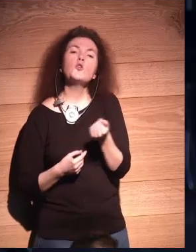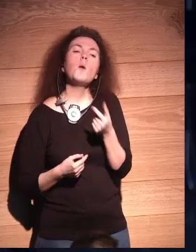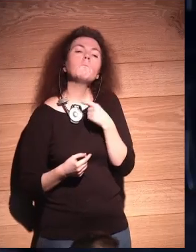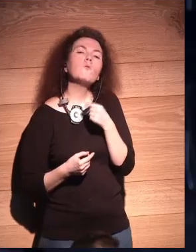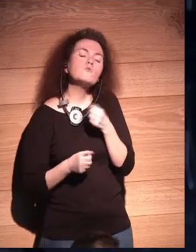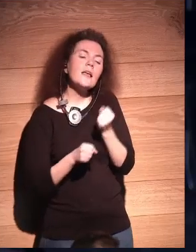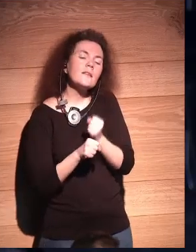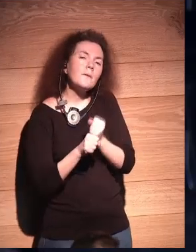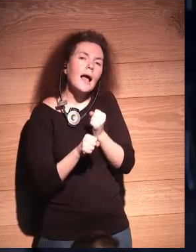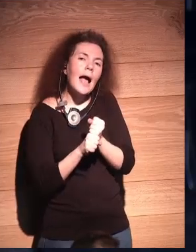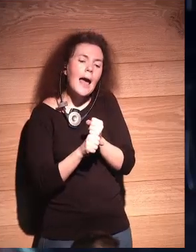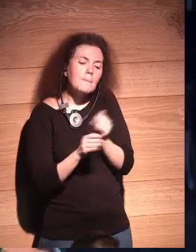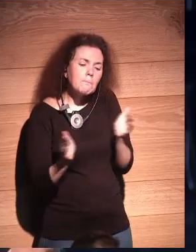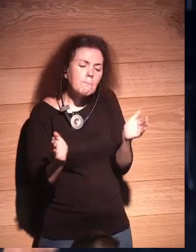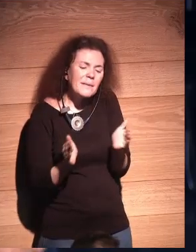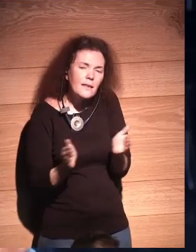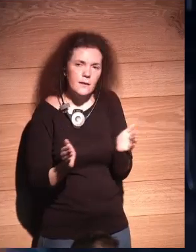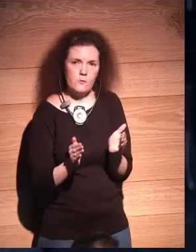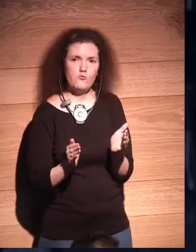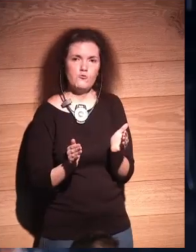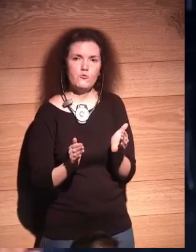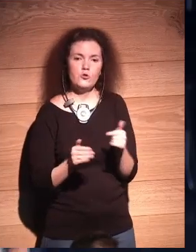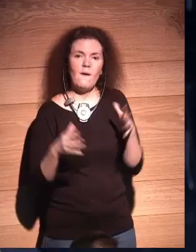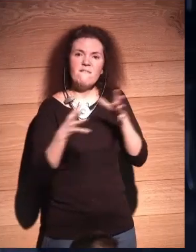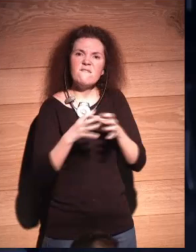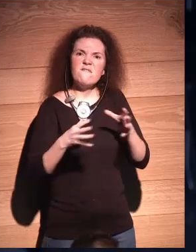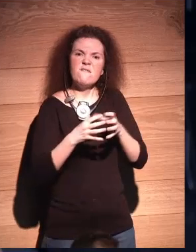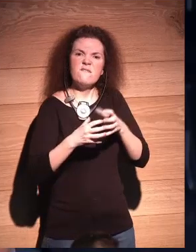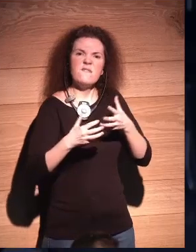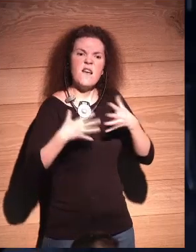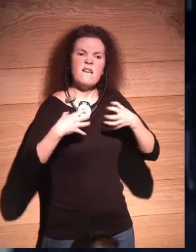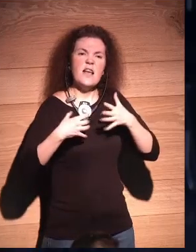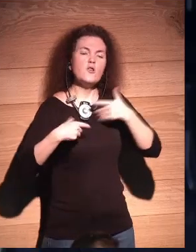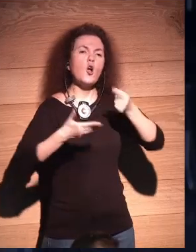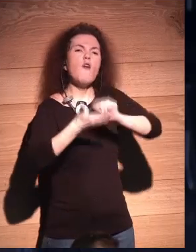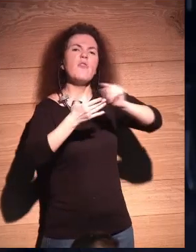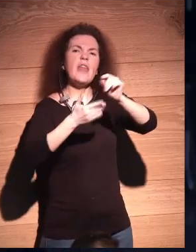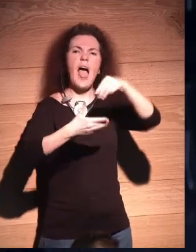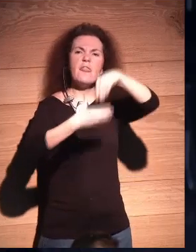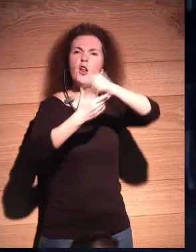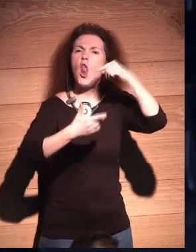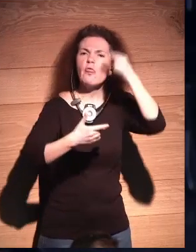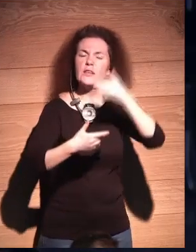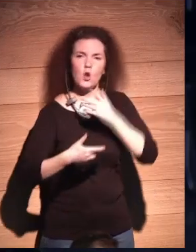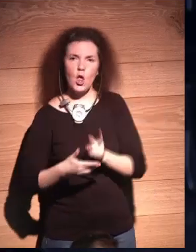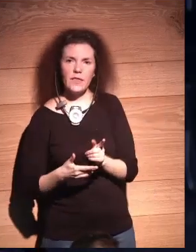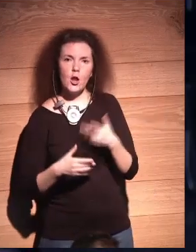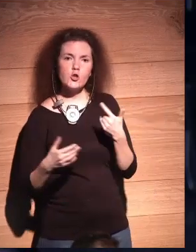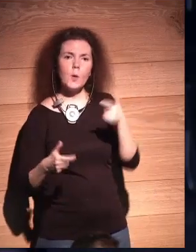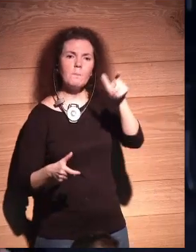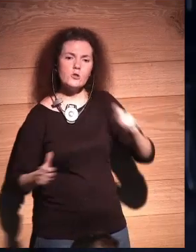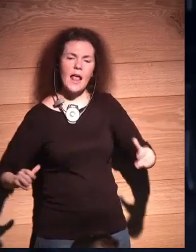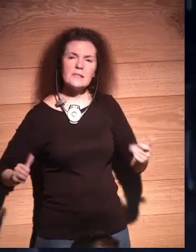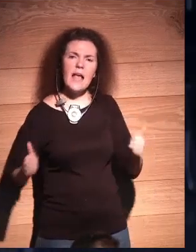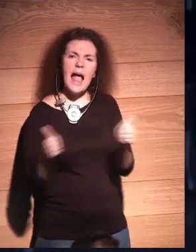an artist who wants to open the London office and have 800, assistants and crank out cultural objects. I'm just not. I